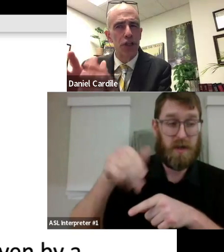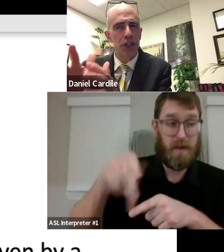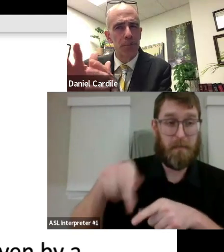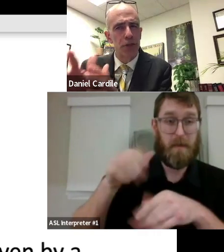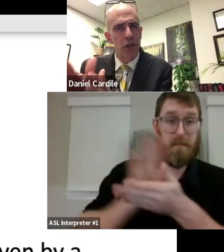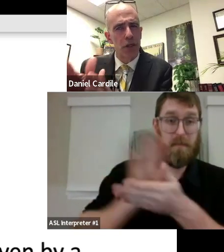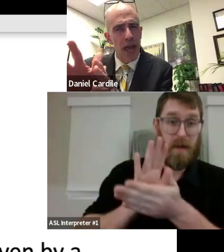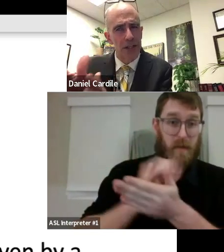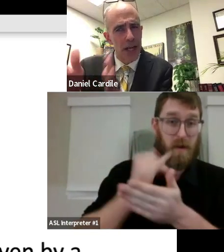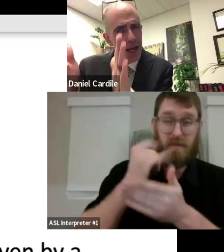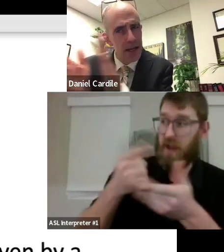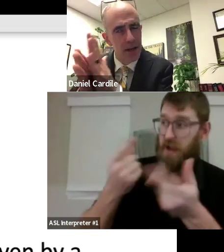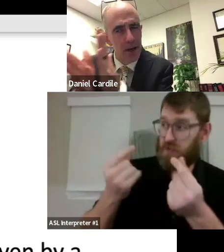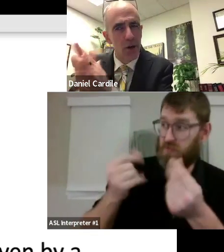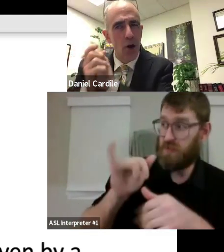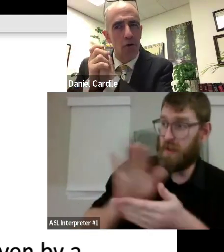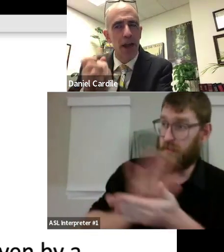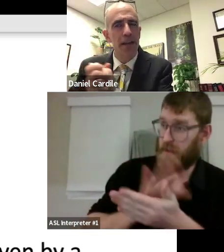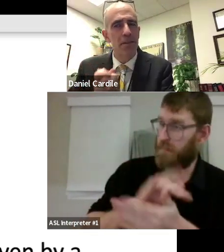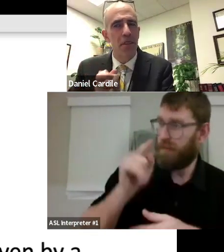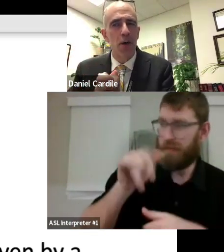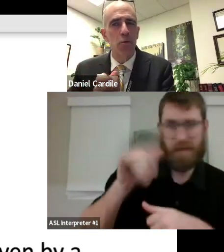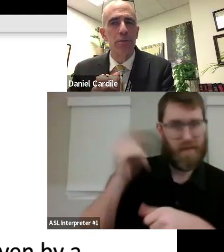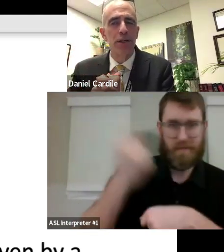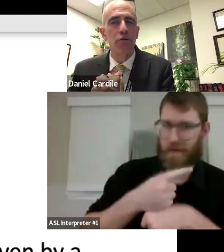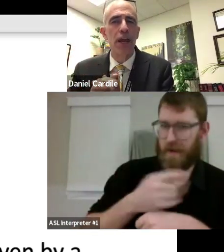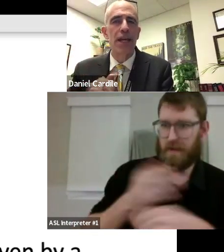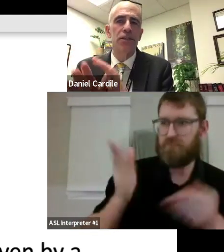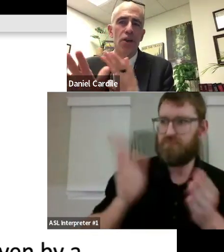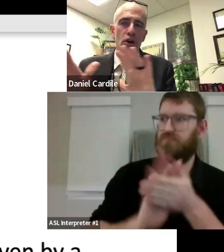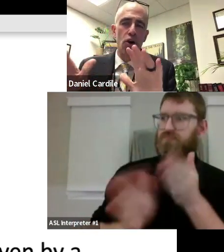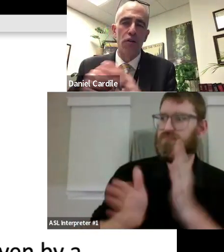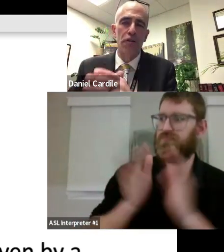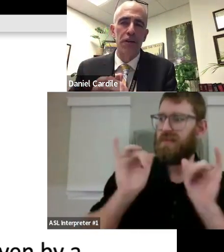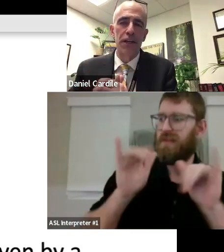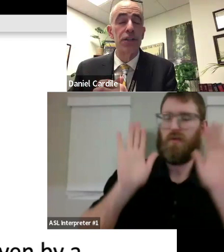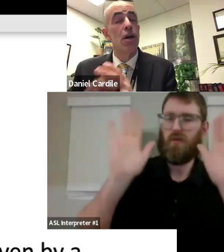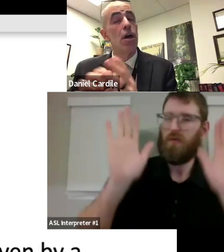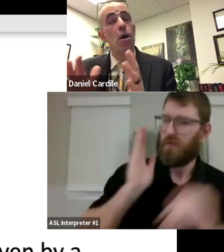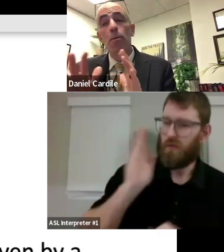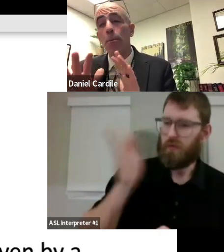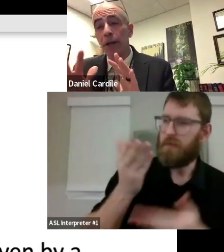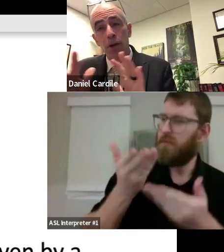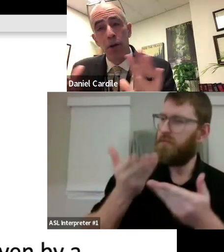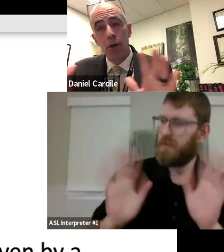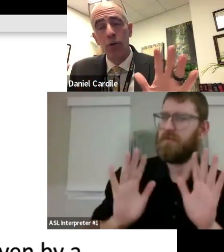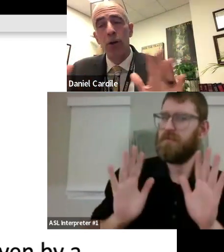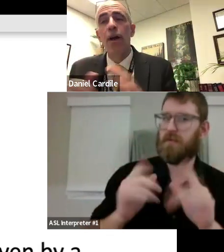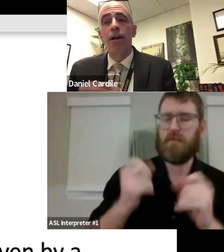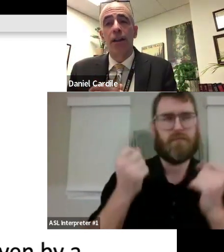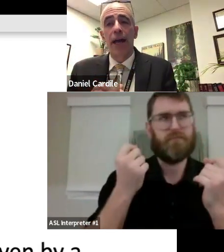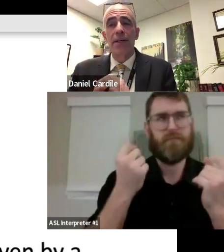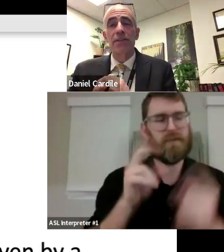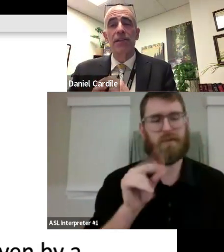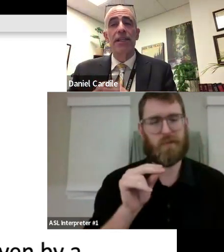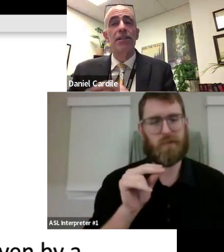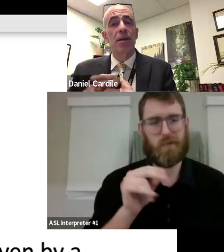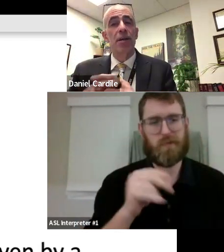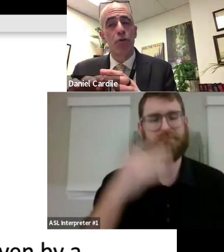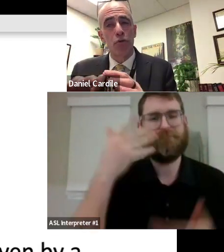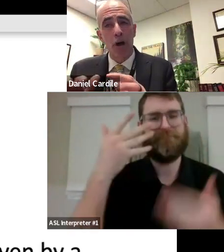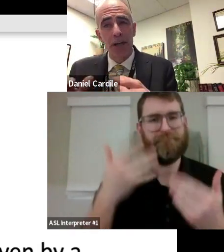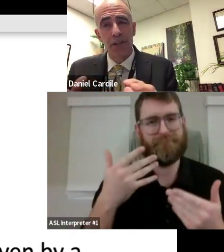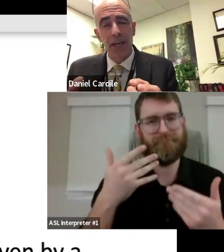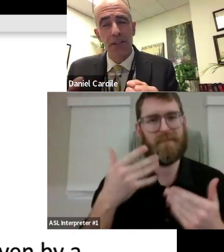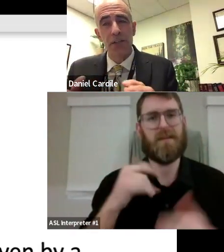get the guardianship done that day, all right, that would be great, all finished. But no, alas, it is